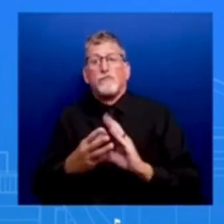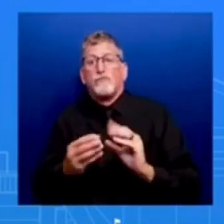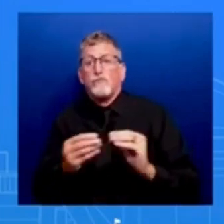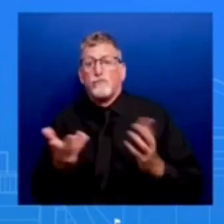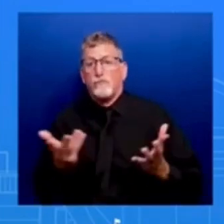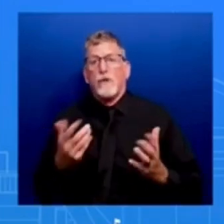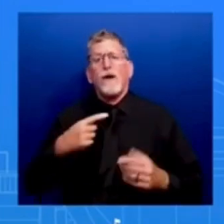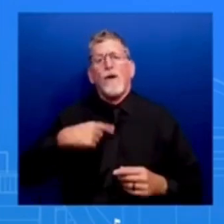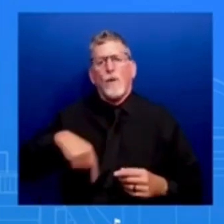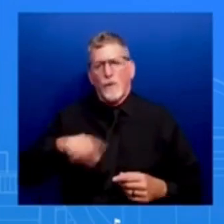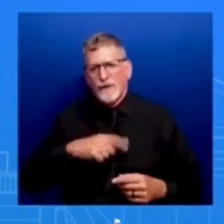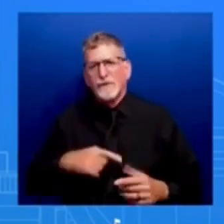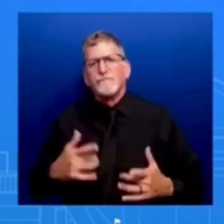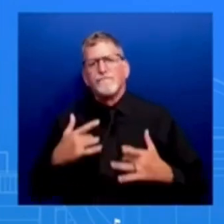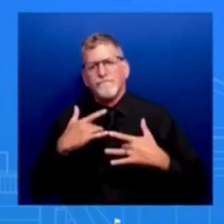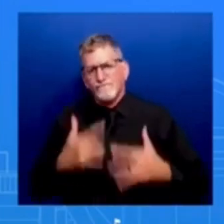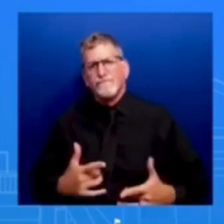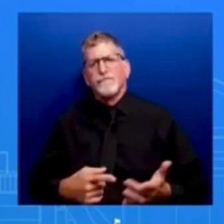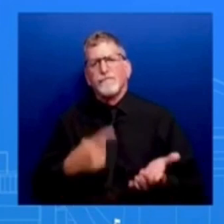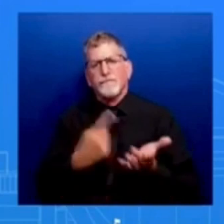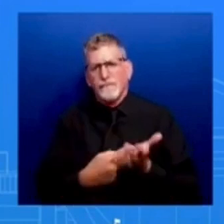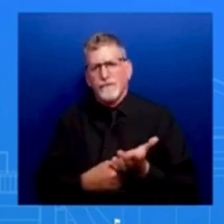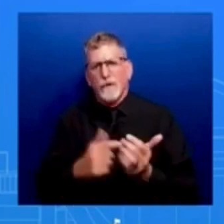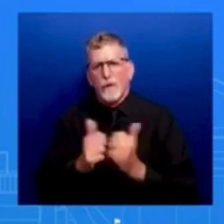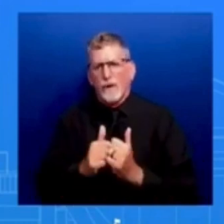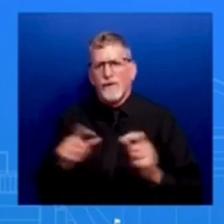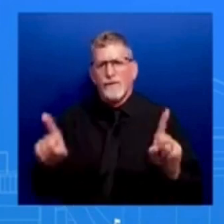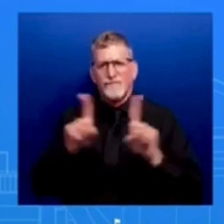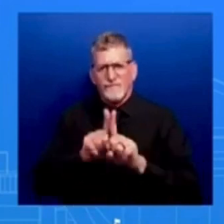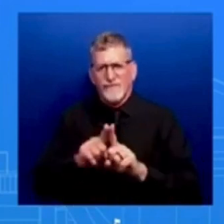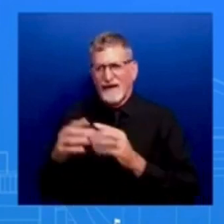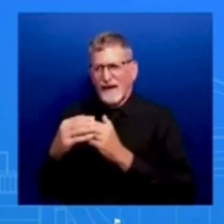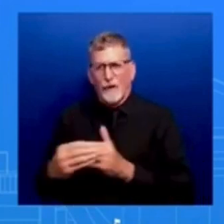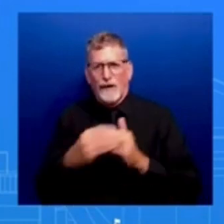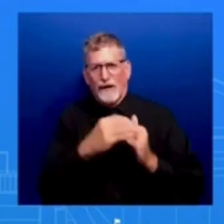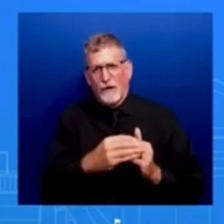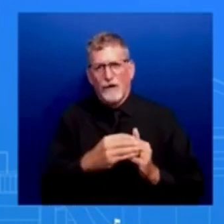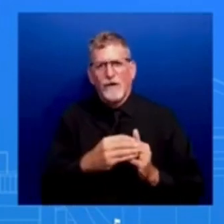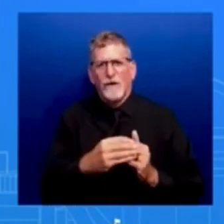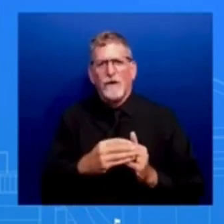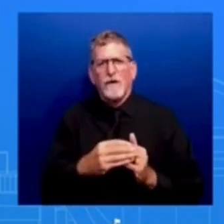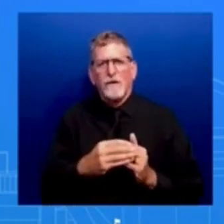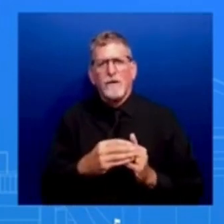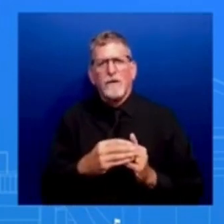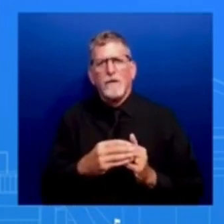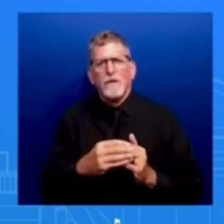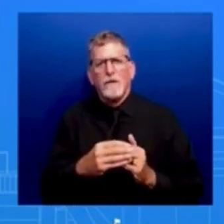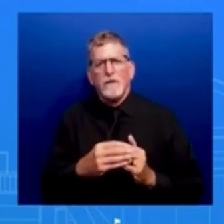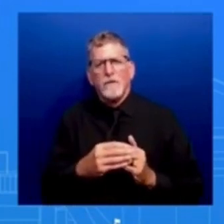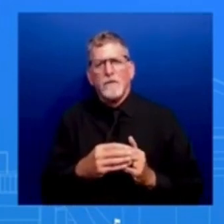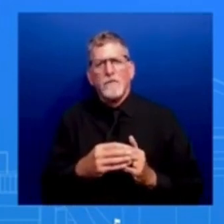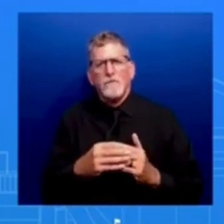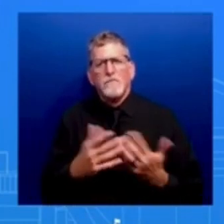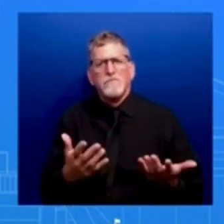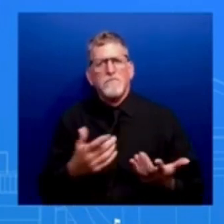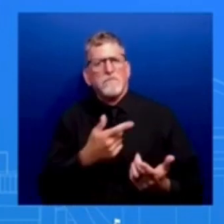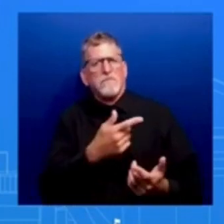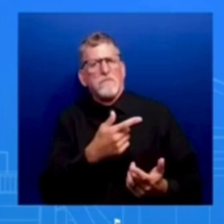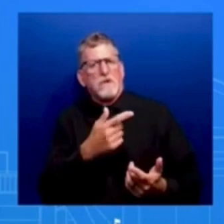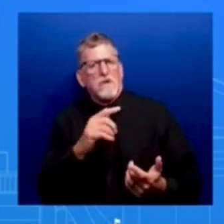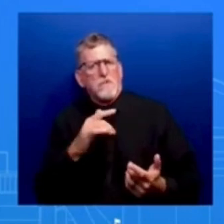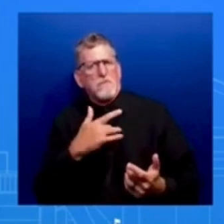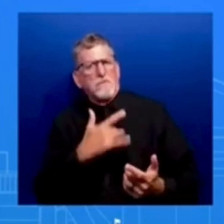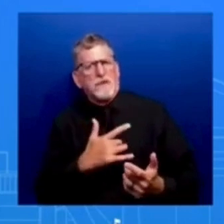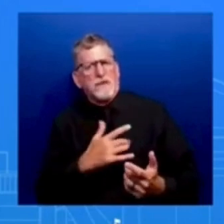visiting head of state, and a decision is made. It is not made unilateral. Unilaterally, and the decision was to not go that route,